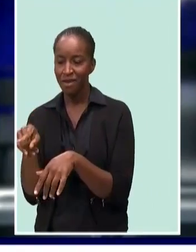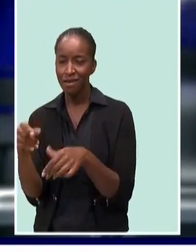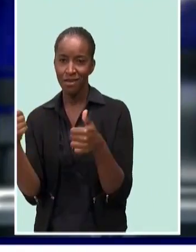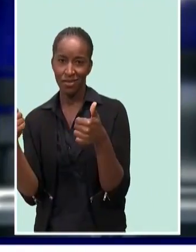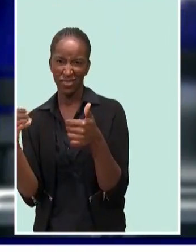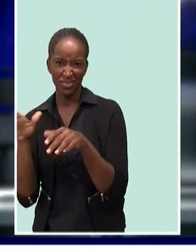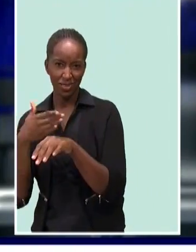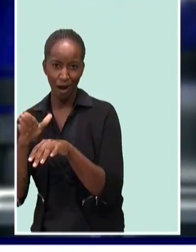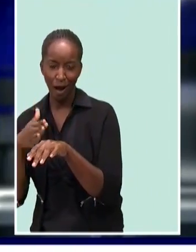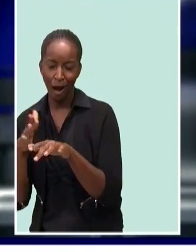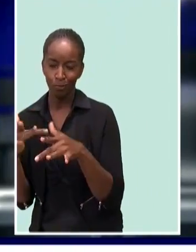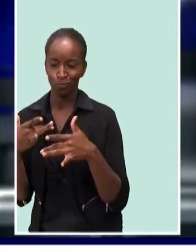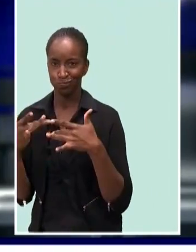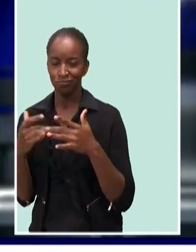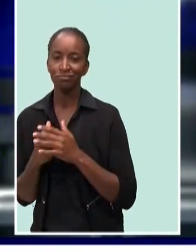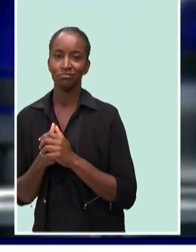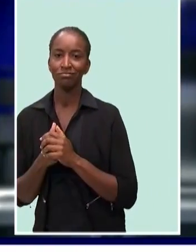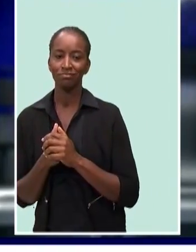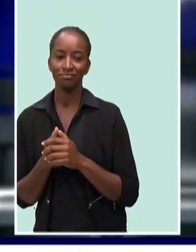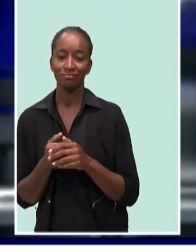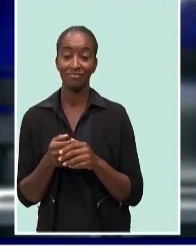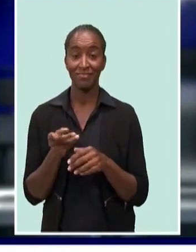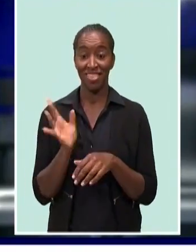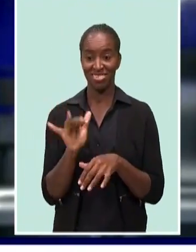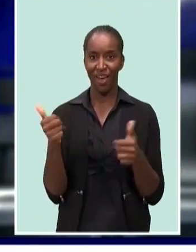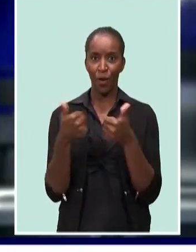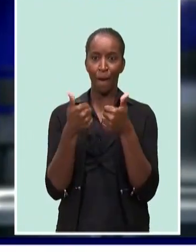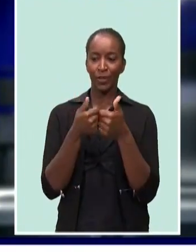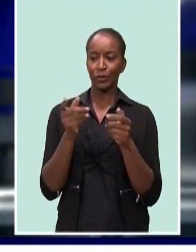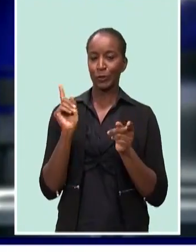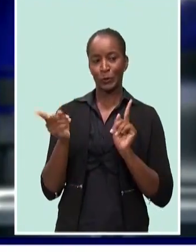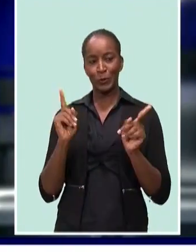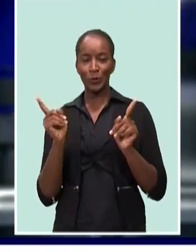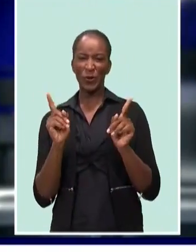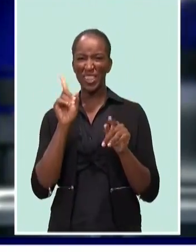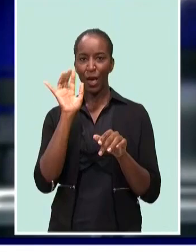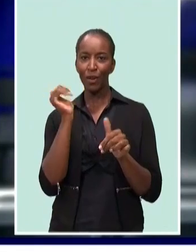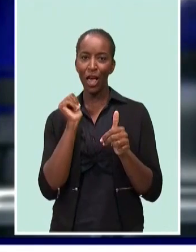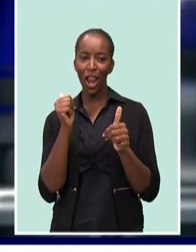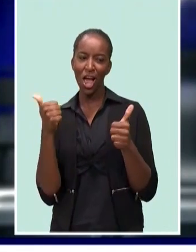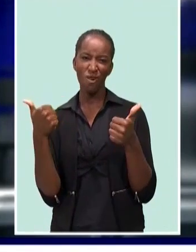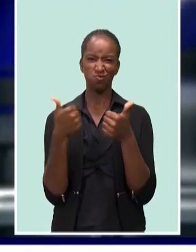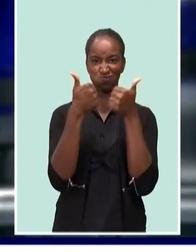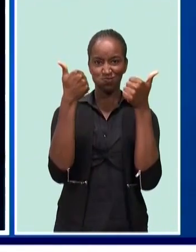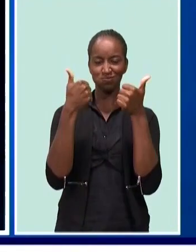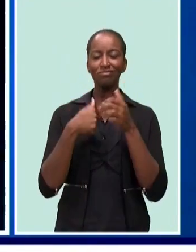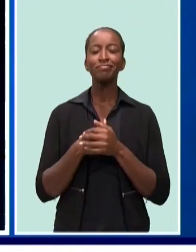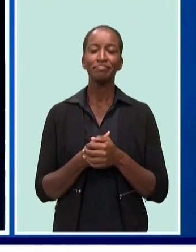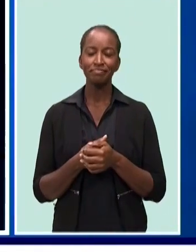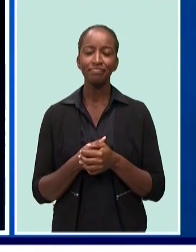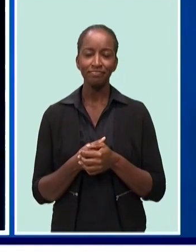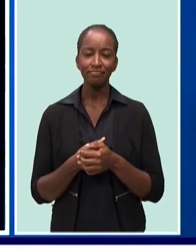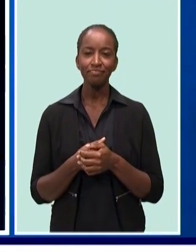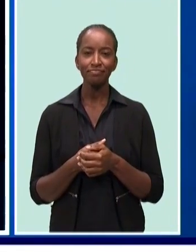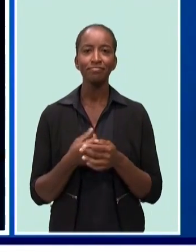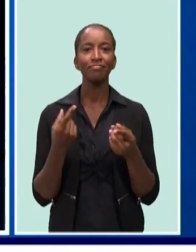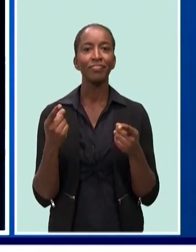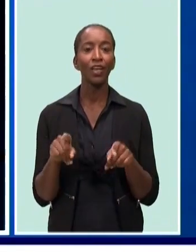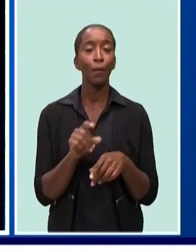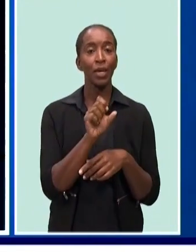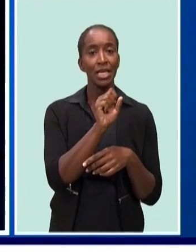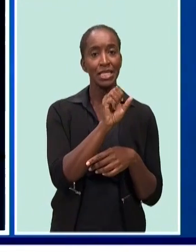That competition was billed as a battle between the two and generated a lot of excitement. Look at what happened, a bit of a bump up. The semis